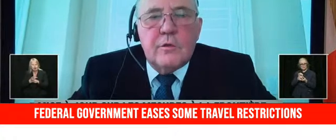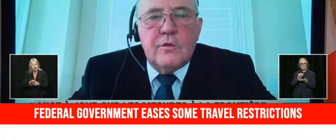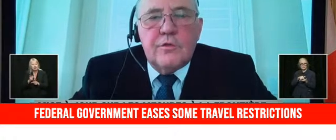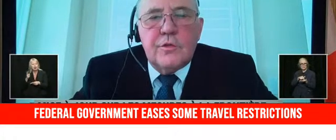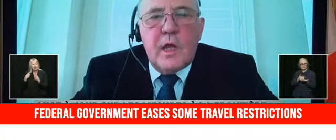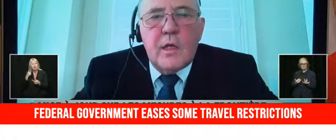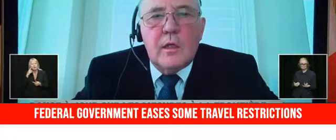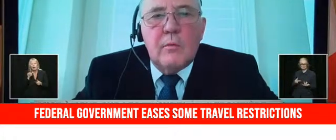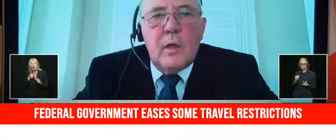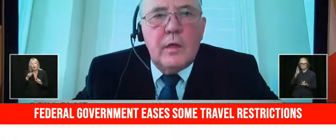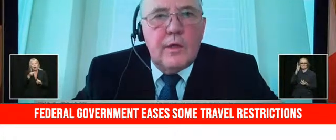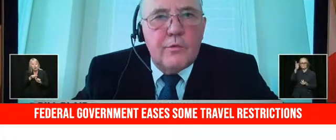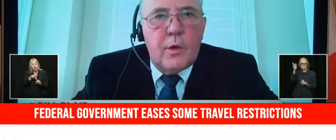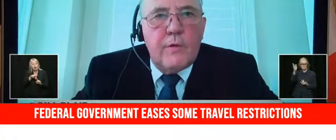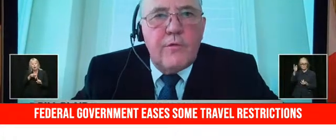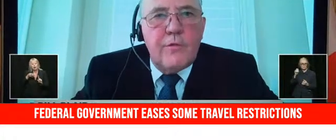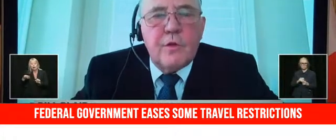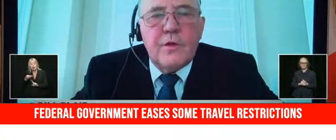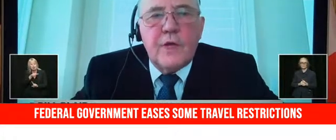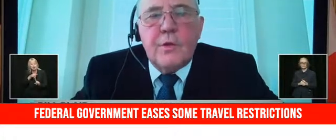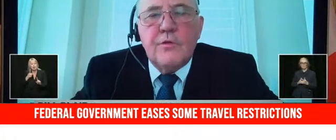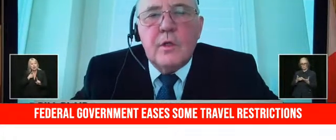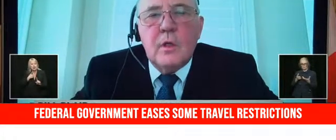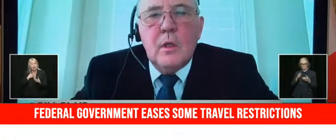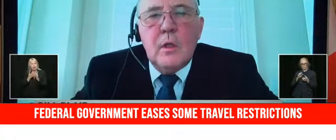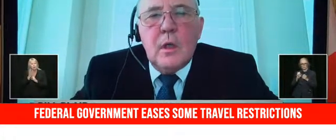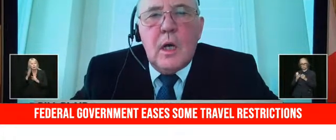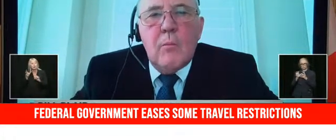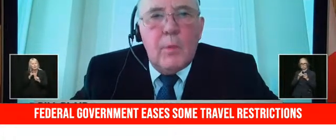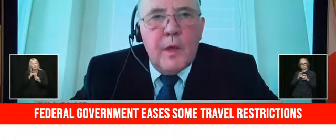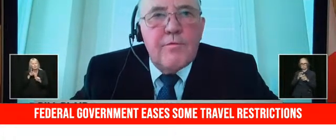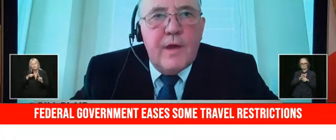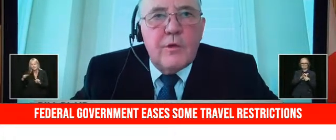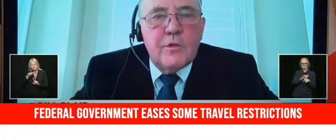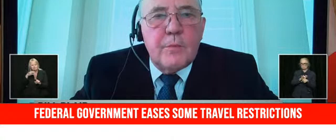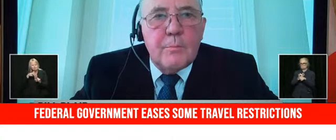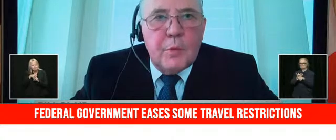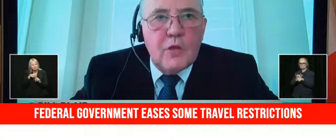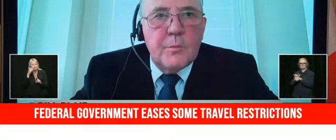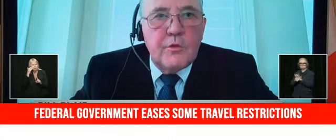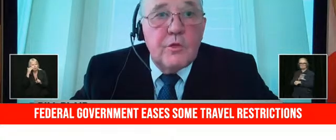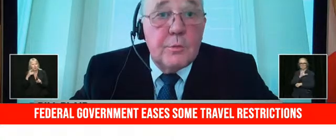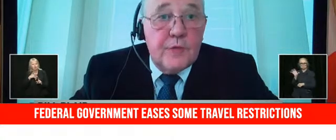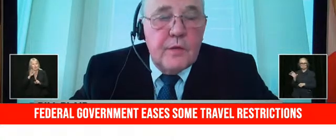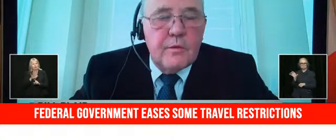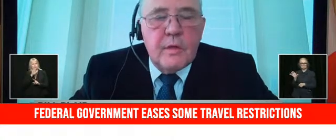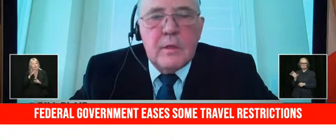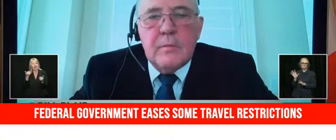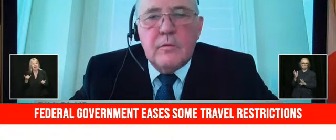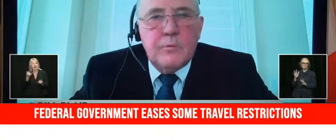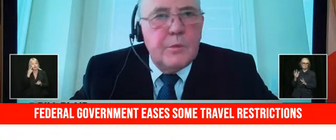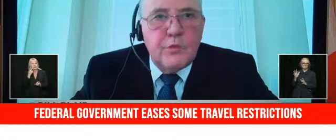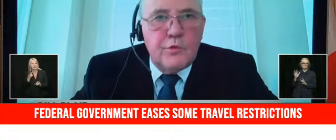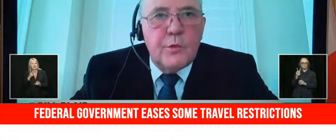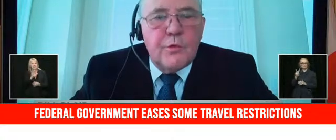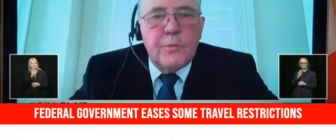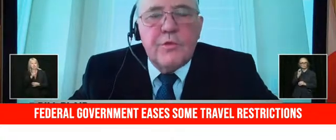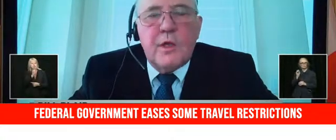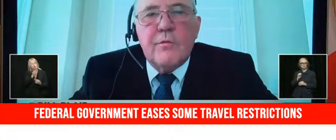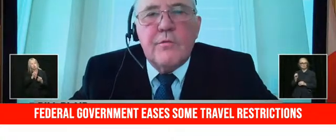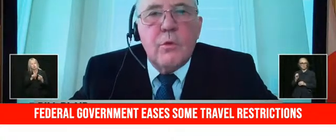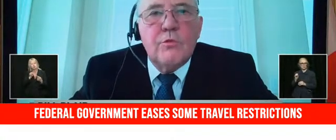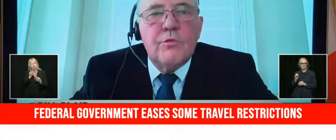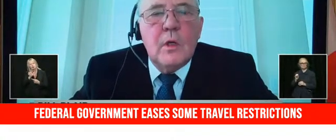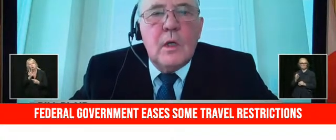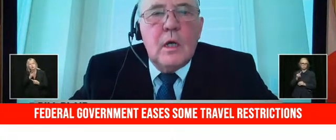and illnesses in Canada, through our efforts of contact tracing, what we have found is approximately 2%, between 2 and